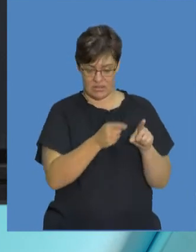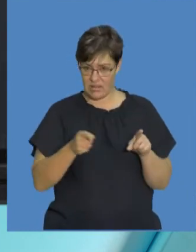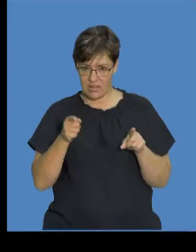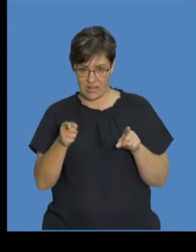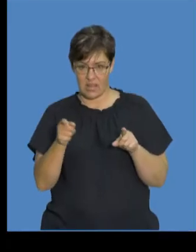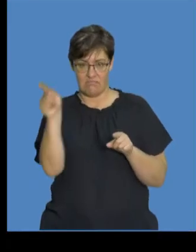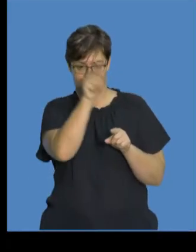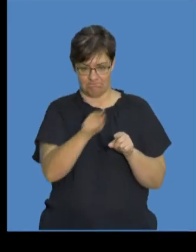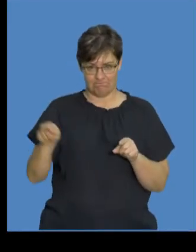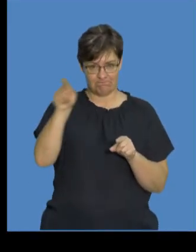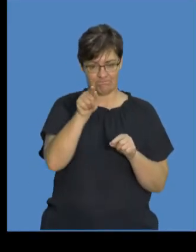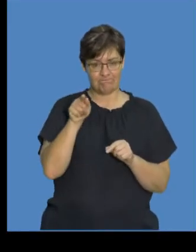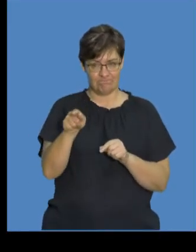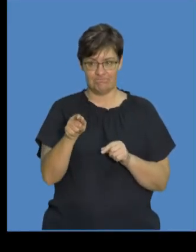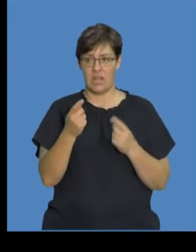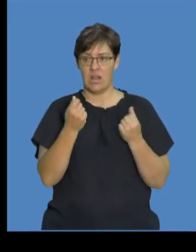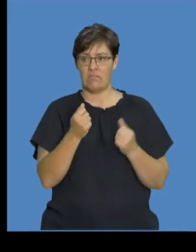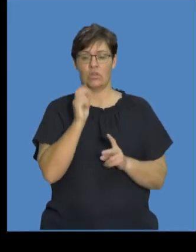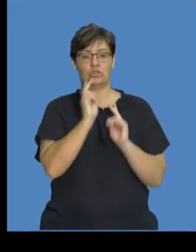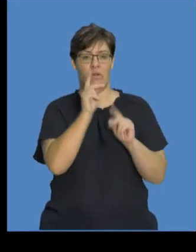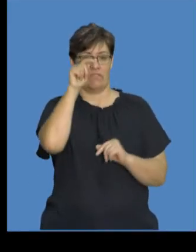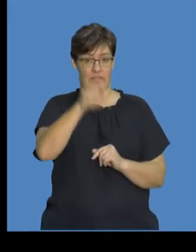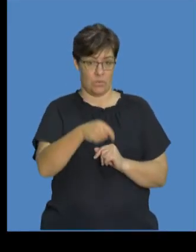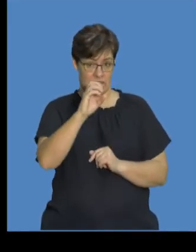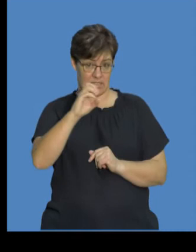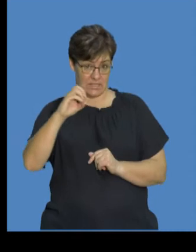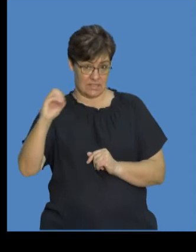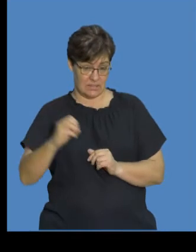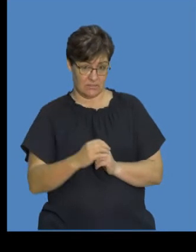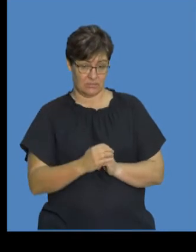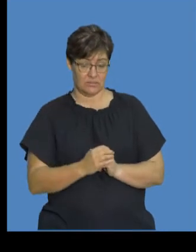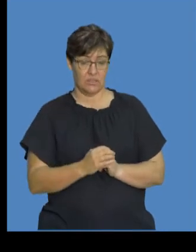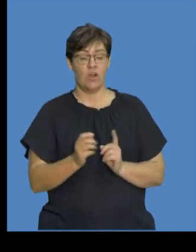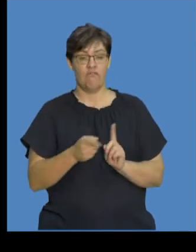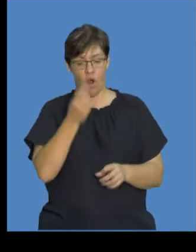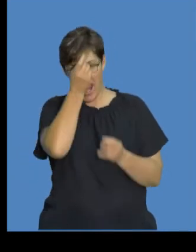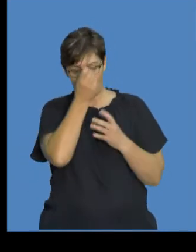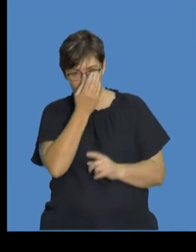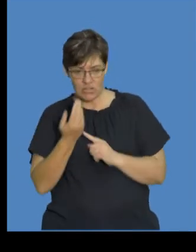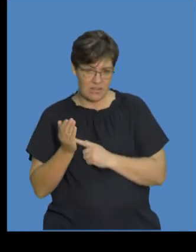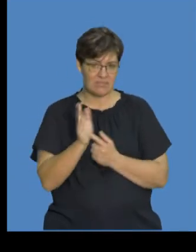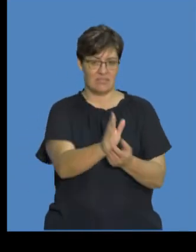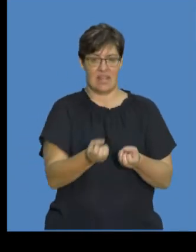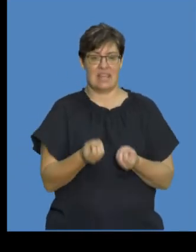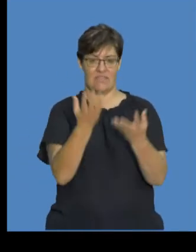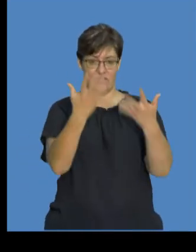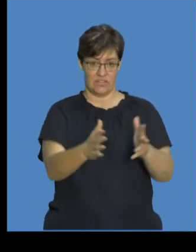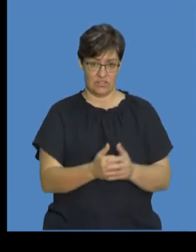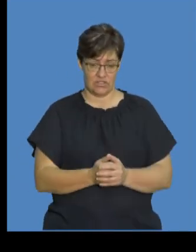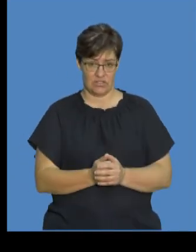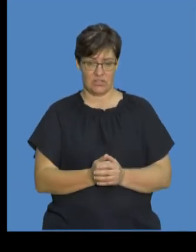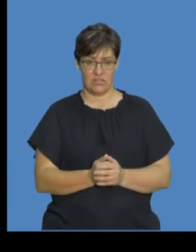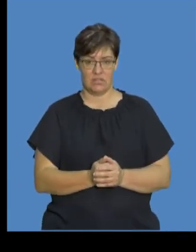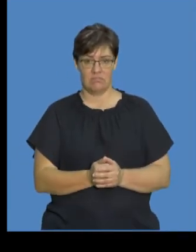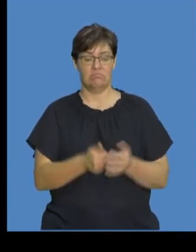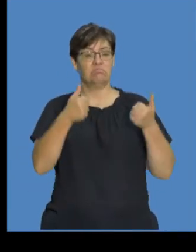go. There's my direct labor. It cost me 12,000 Rand. So you're using it from information that's provided to you.